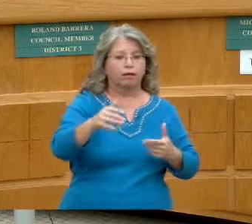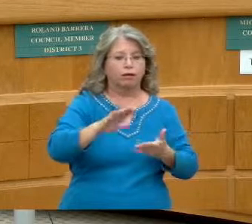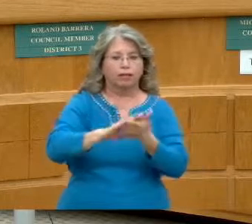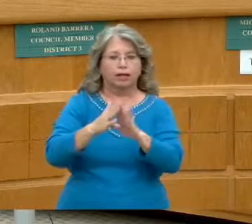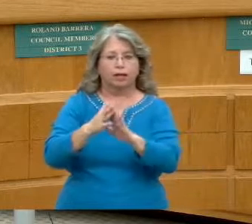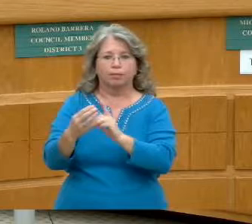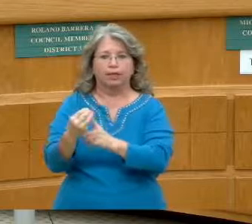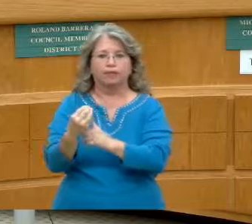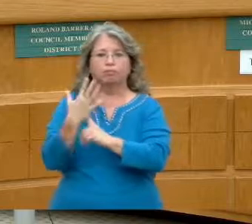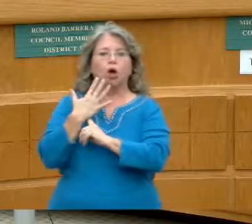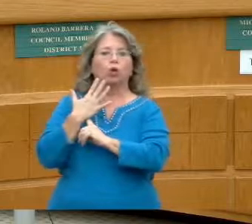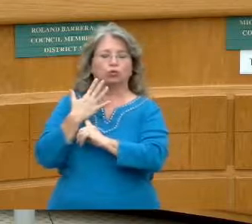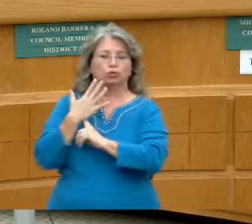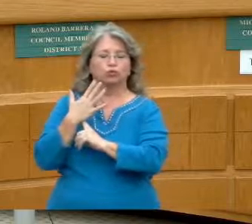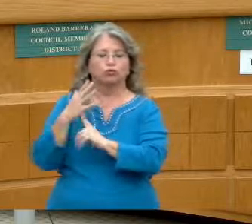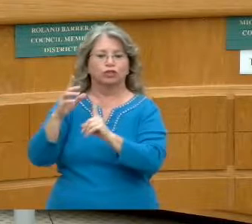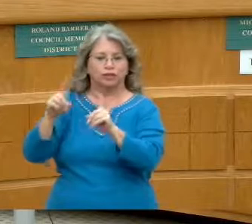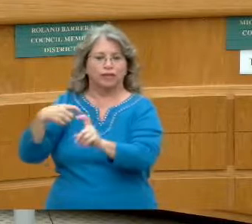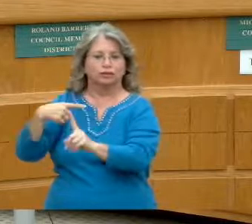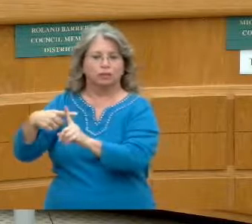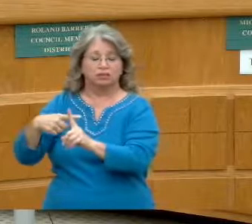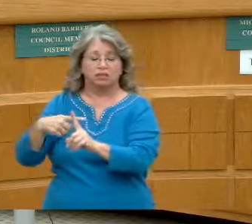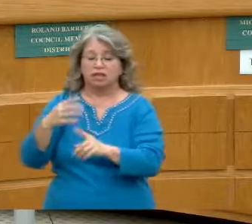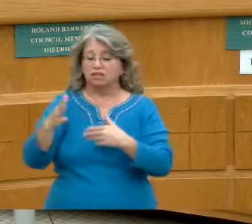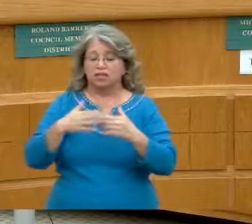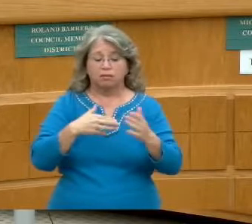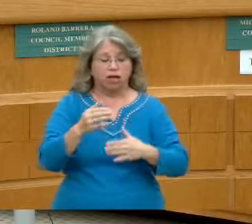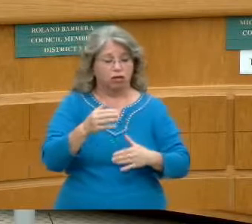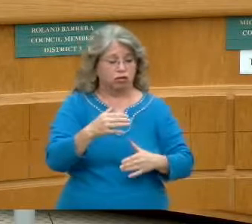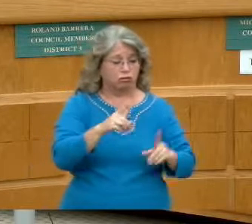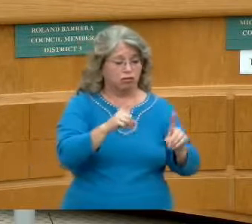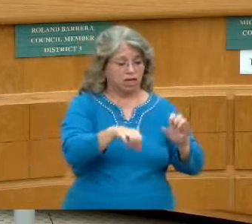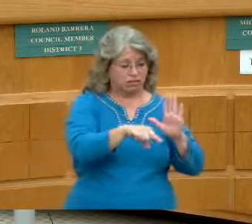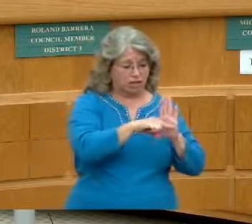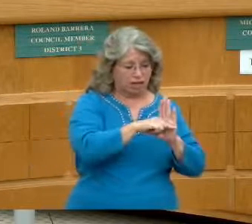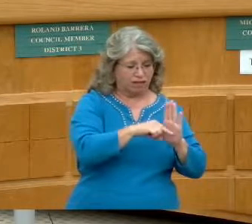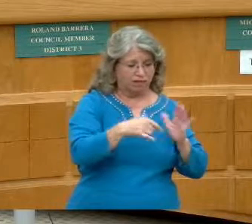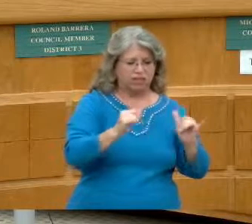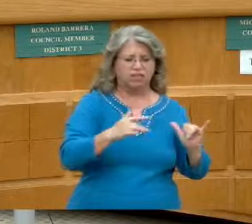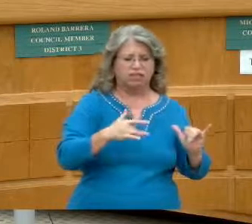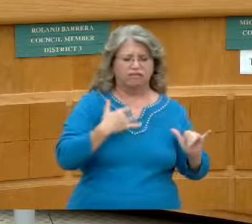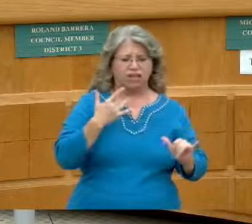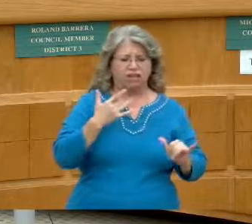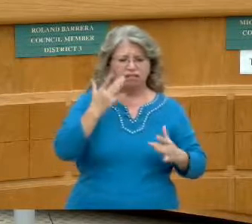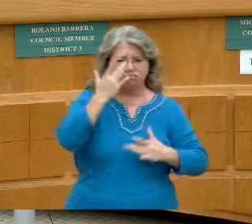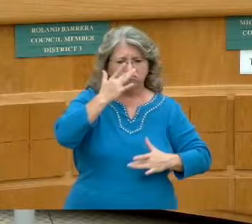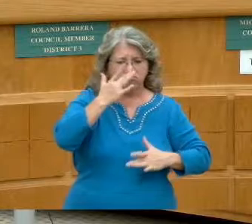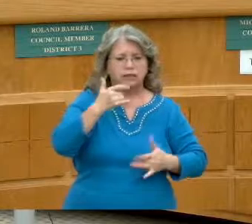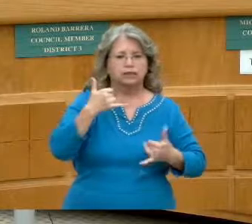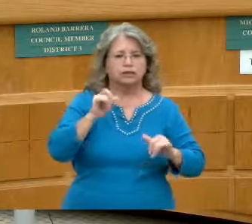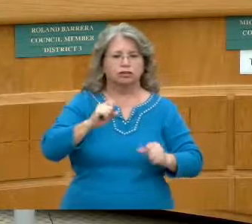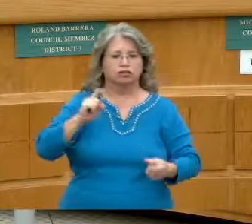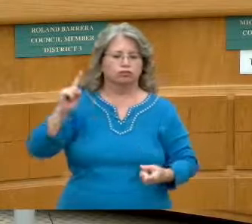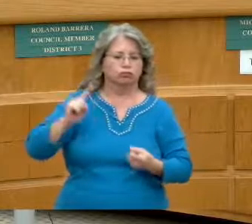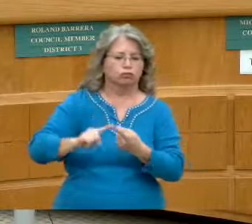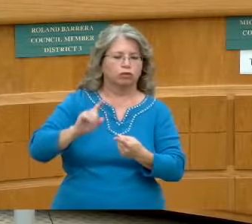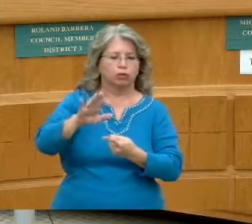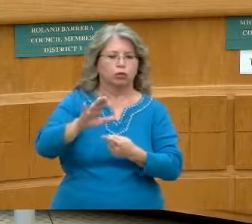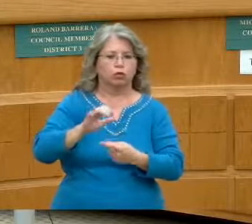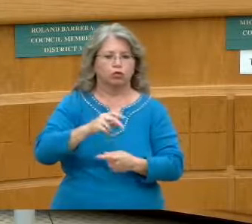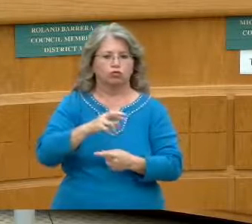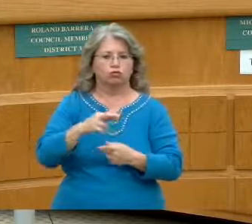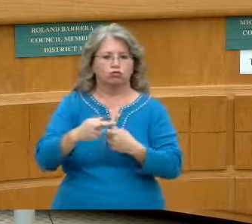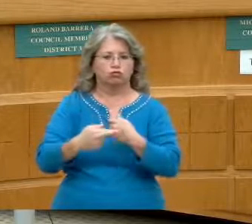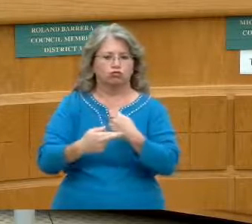Even if you test negative initially, you should take all necessary precautions to reduce your risk of exposure. ¿Alguien puede